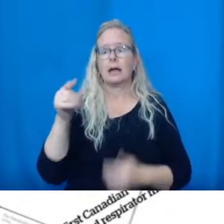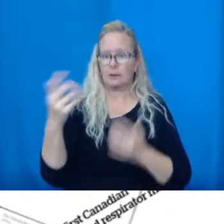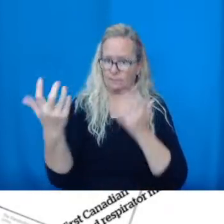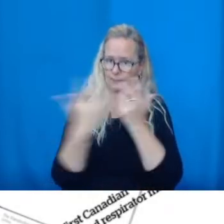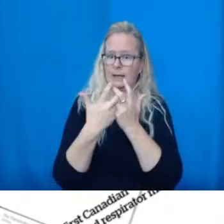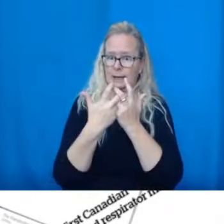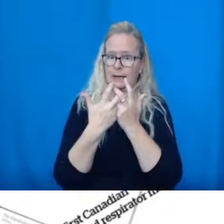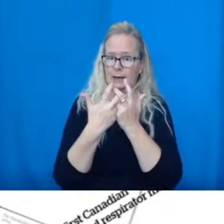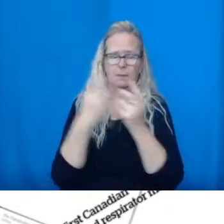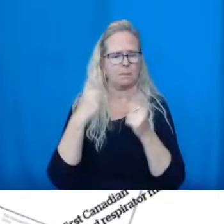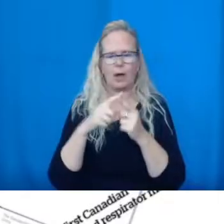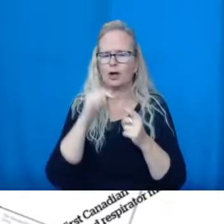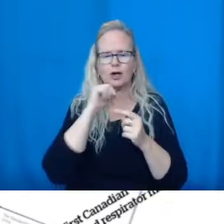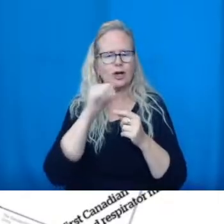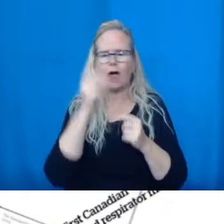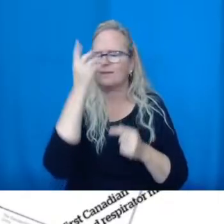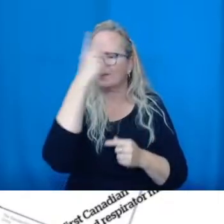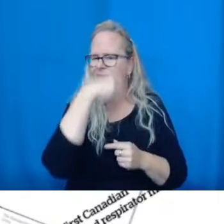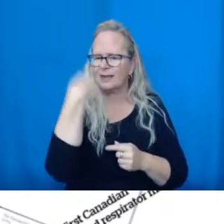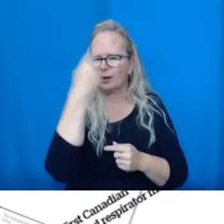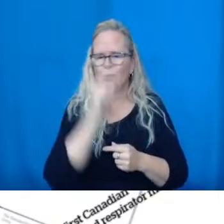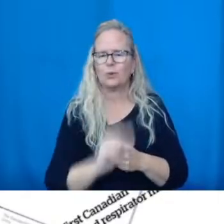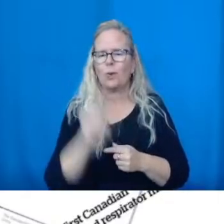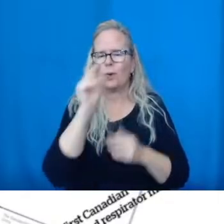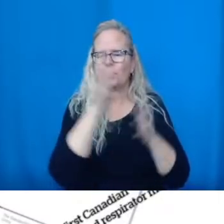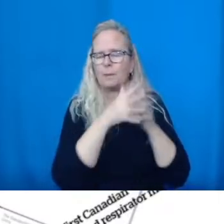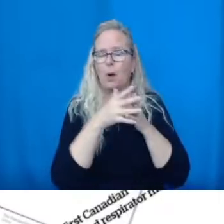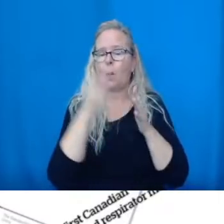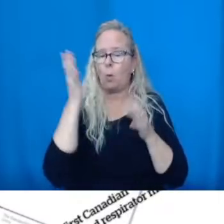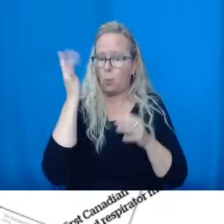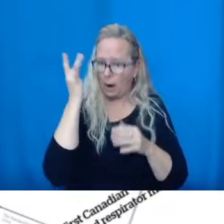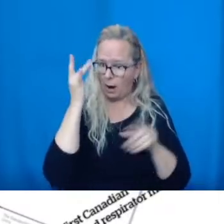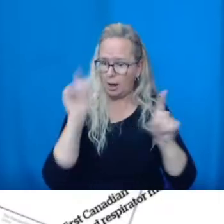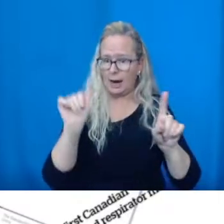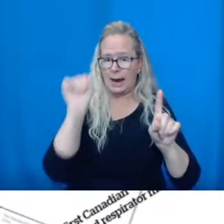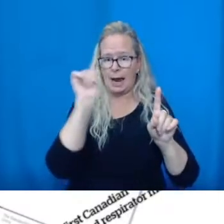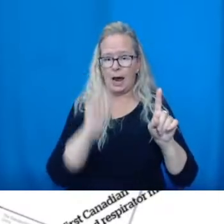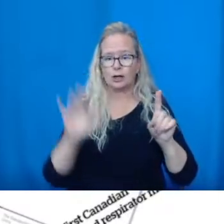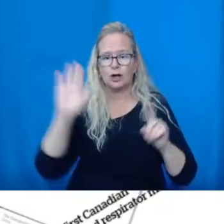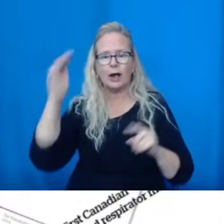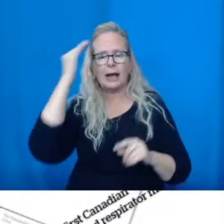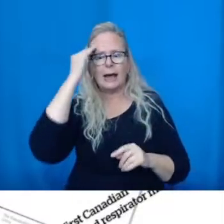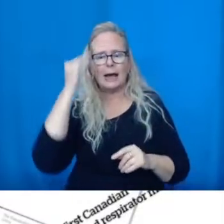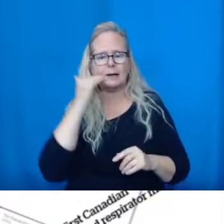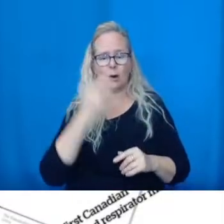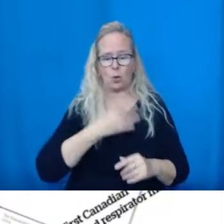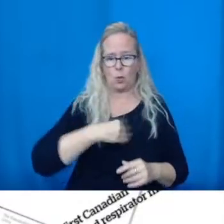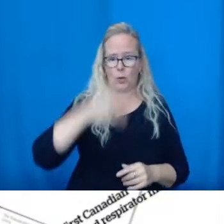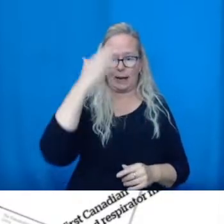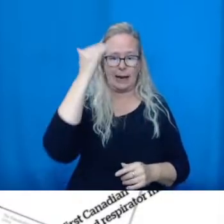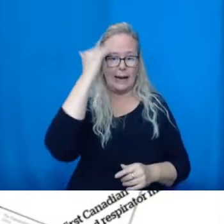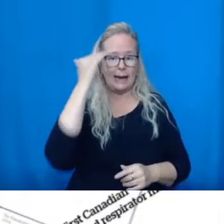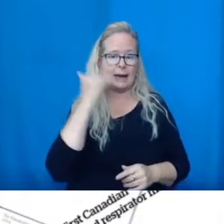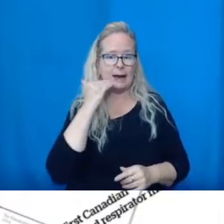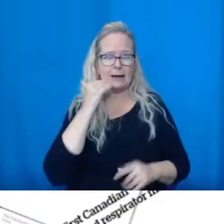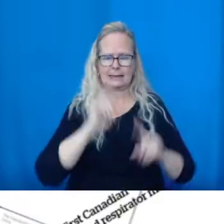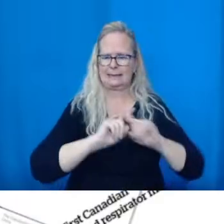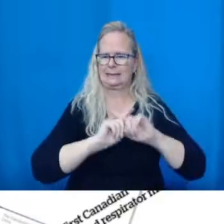Asian and Caucasian bodies is different. And so they may well fit their own populations, but they may not fit ours. So